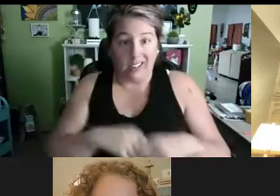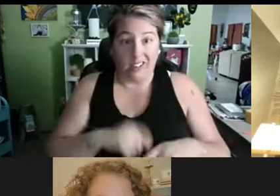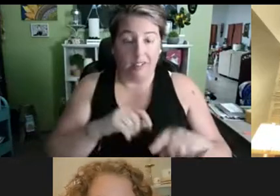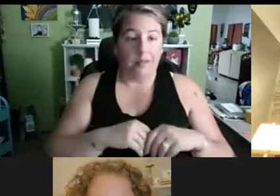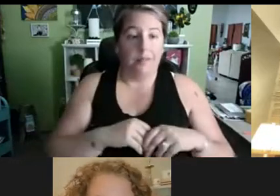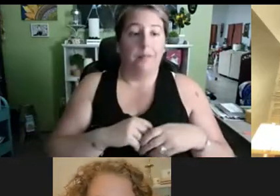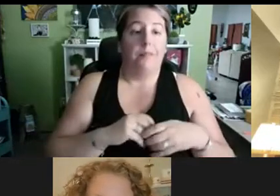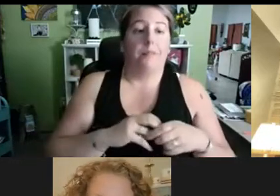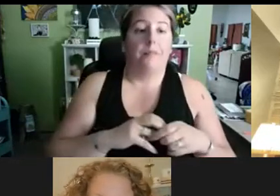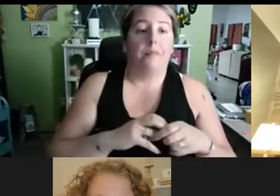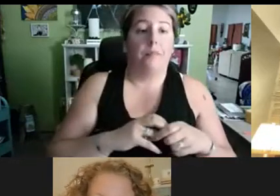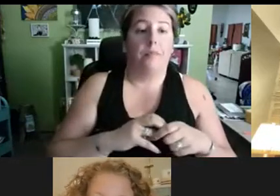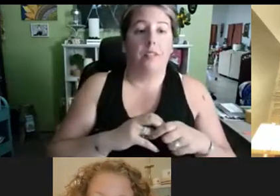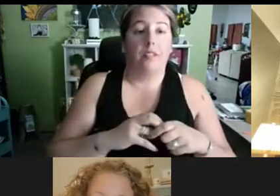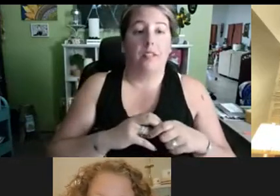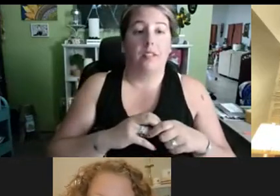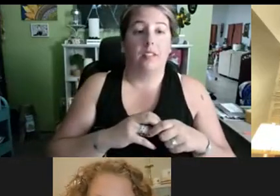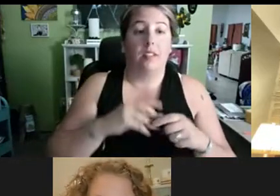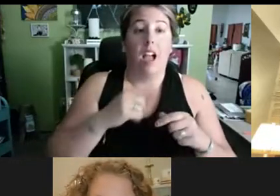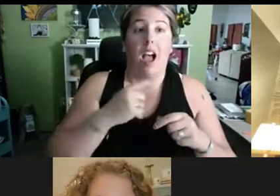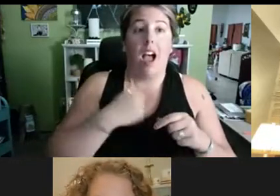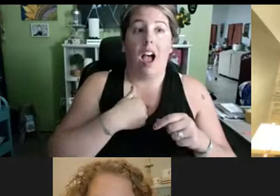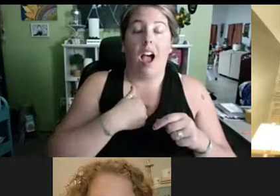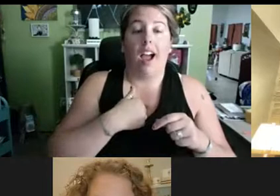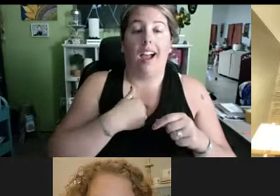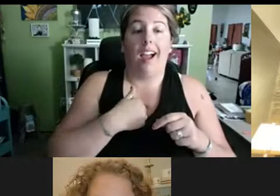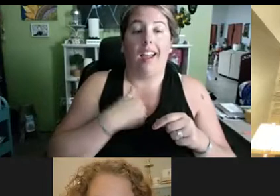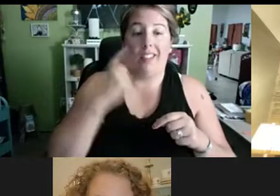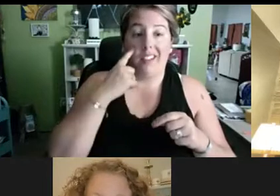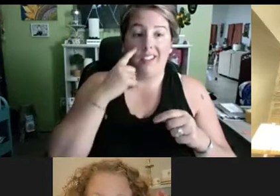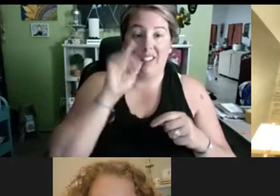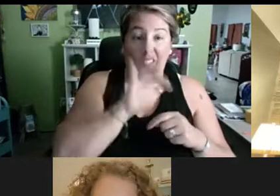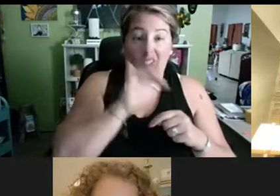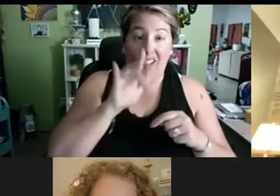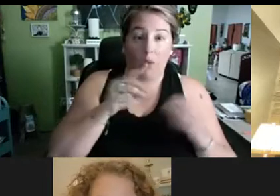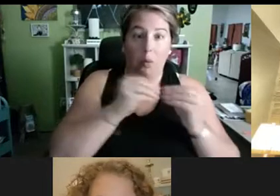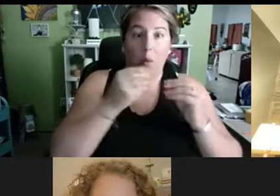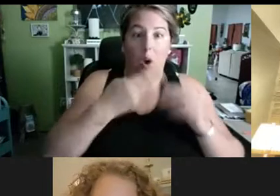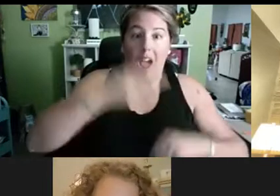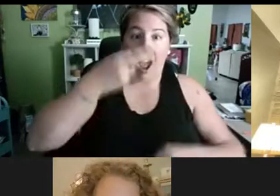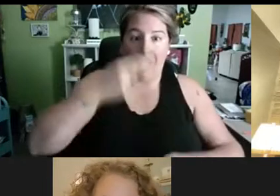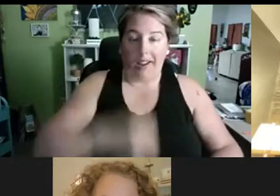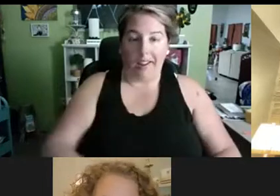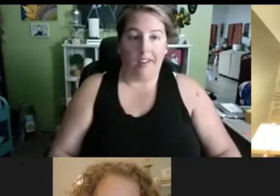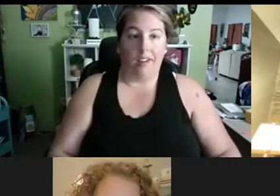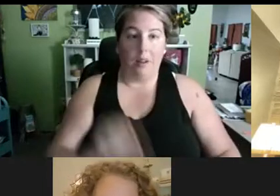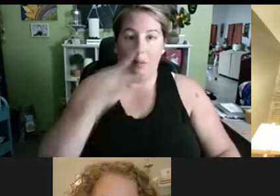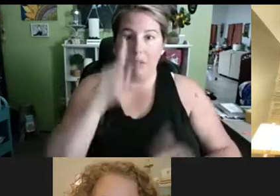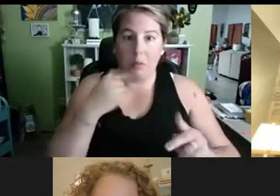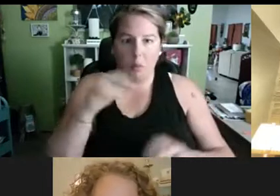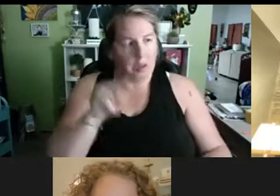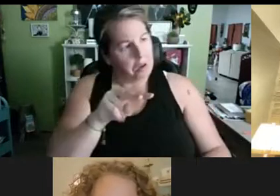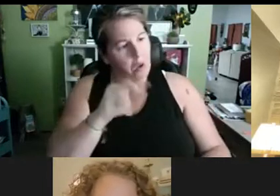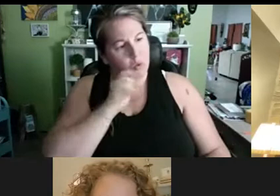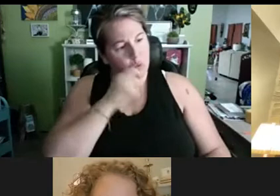And I bet the click rate is going to be higher because it's something that to actually like click on and to look